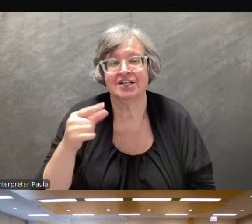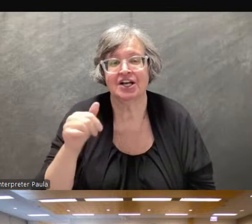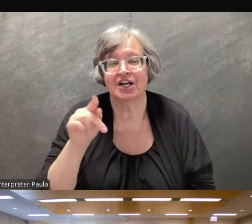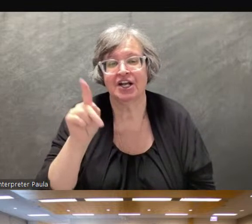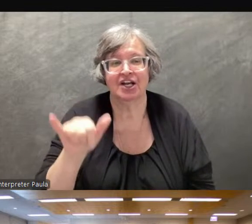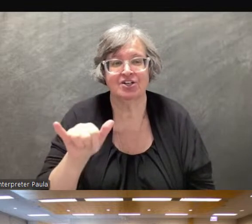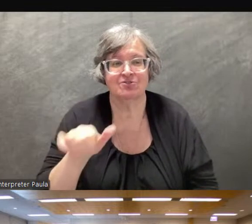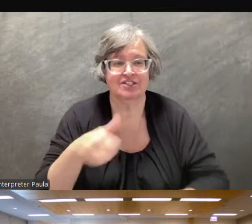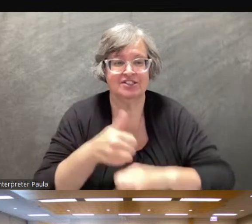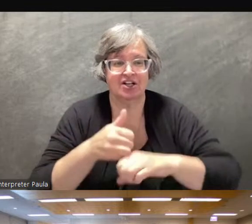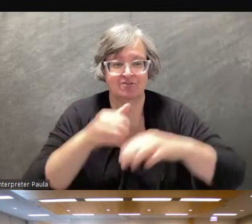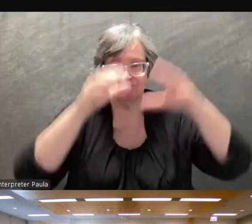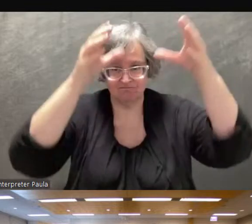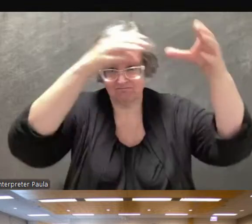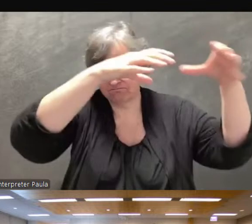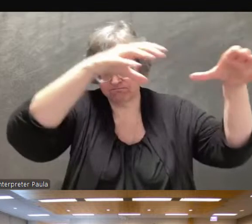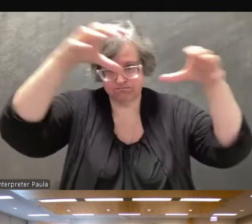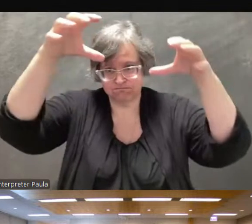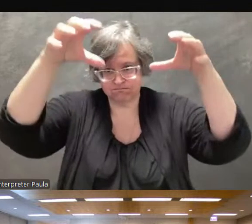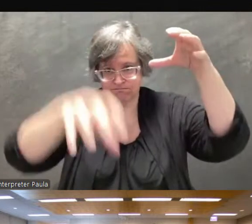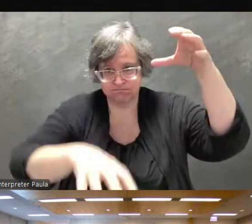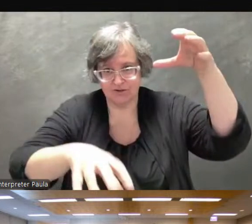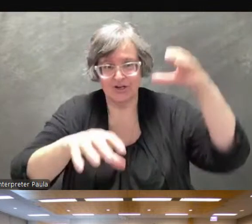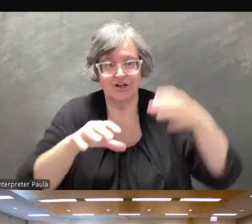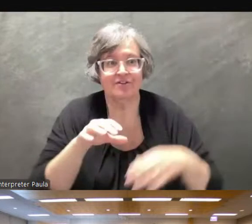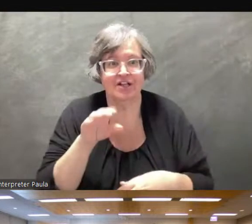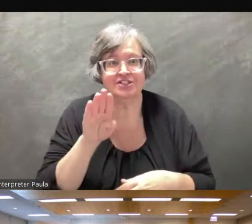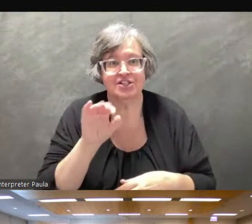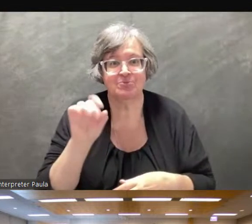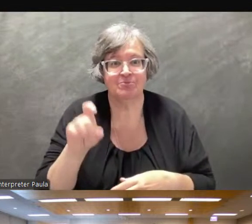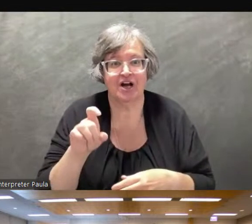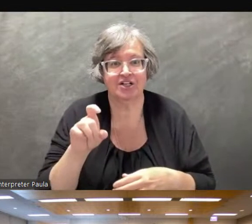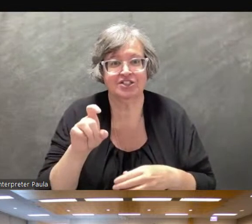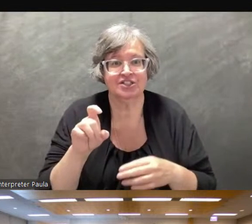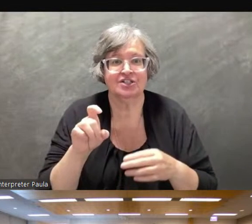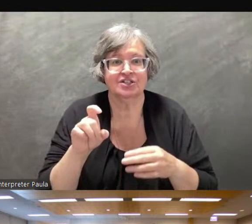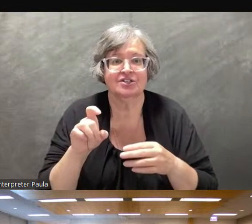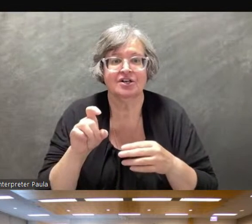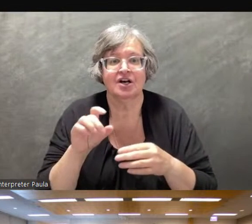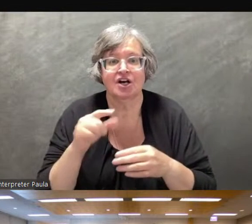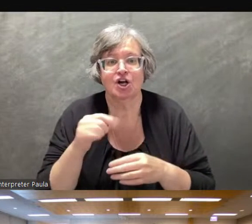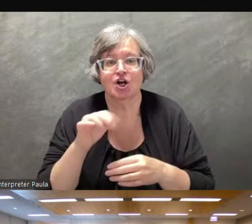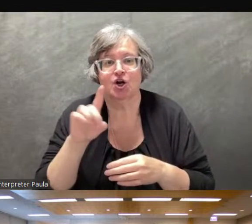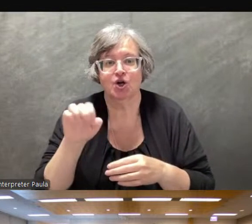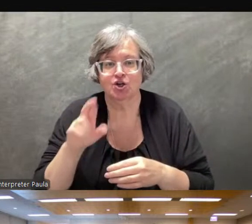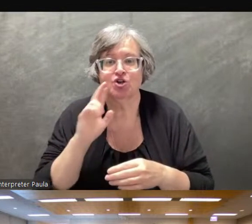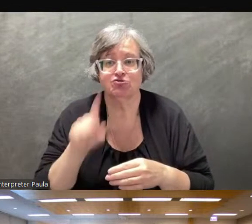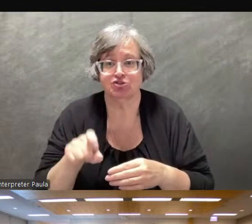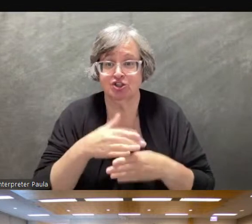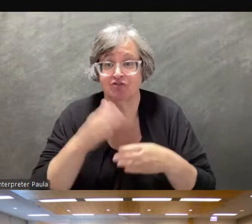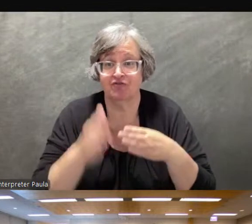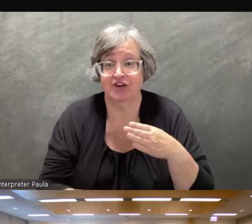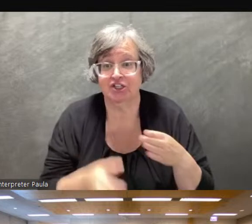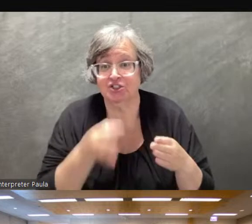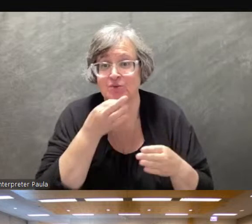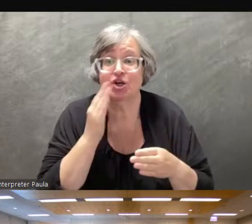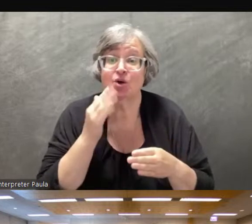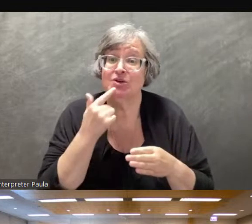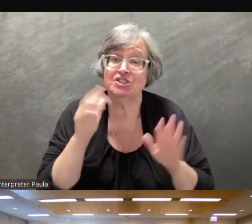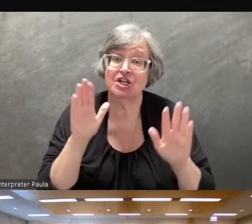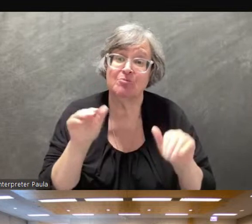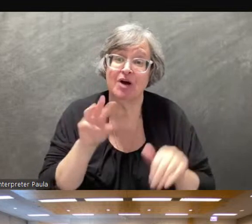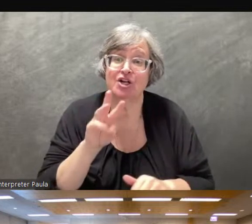structure. This is just north of Argyle as it continues to work south. So this should be finishing up in the next month or so, and we'll say goodbye to Windy